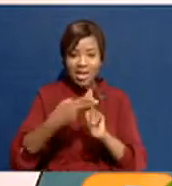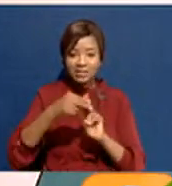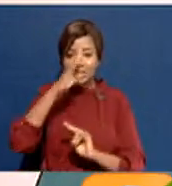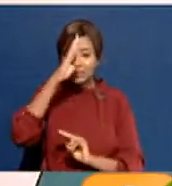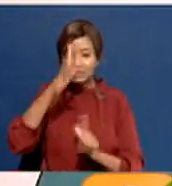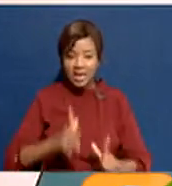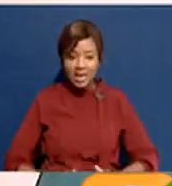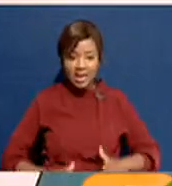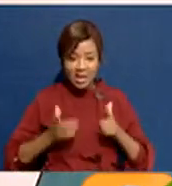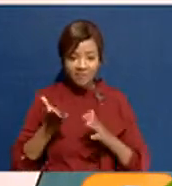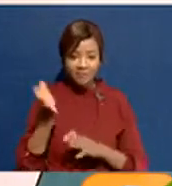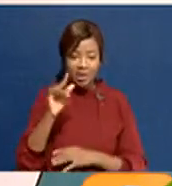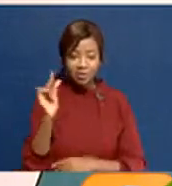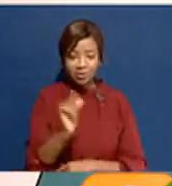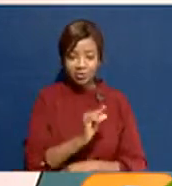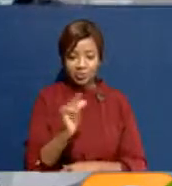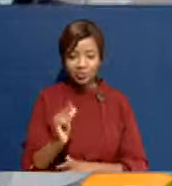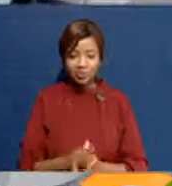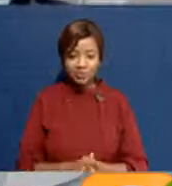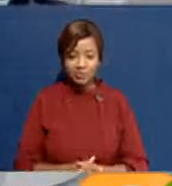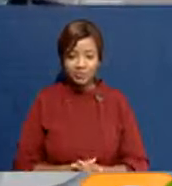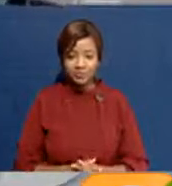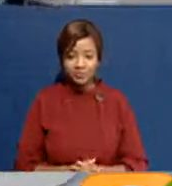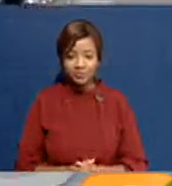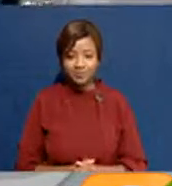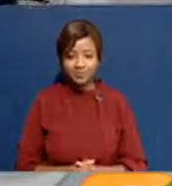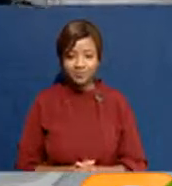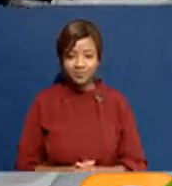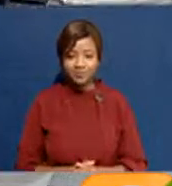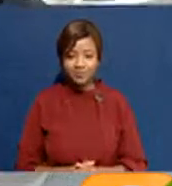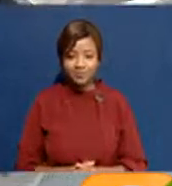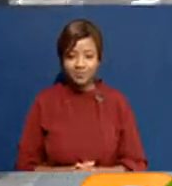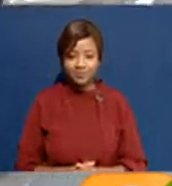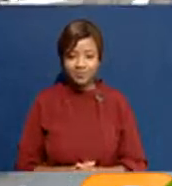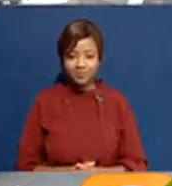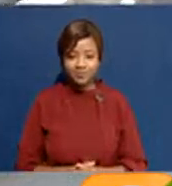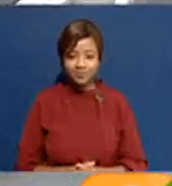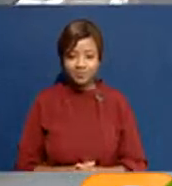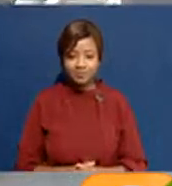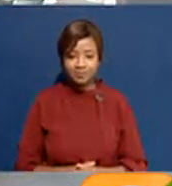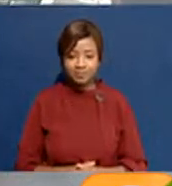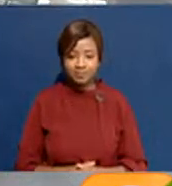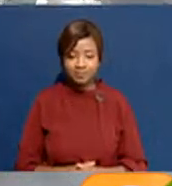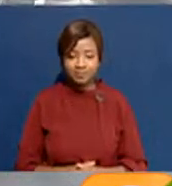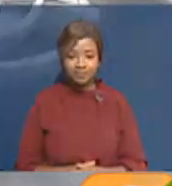Sunday Live. We'll be back.